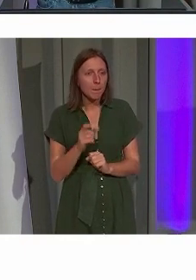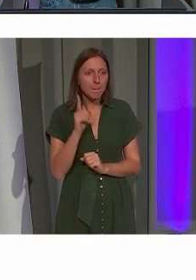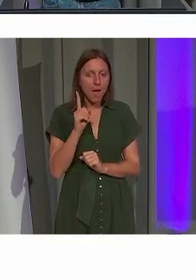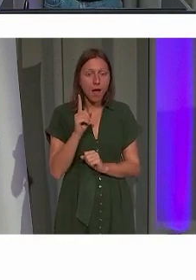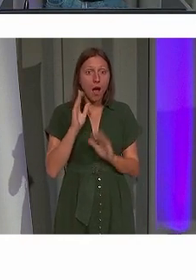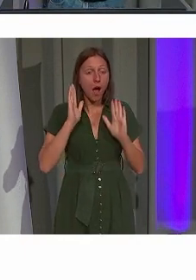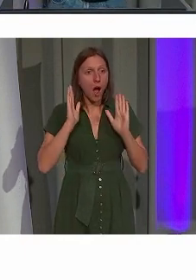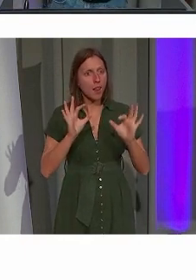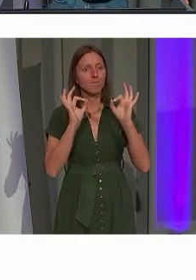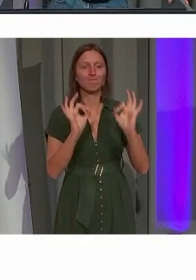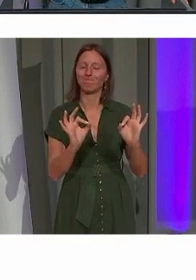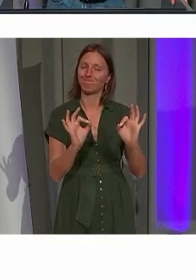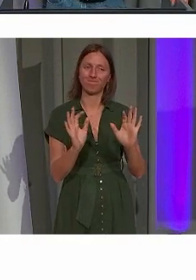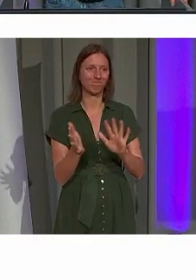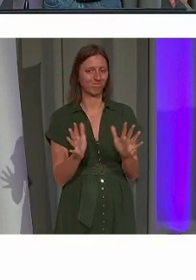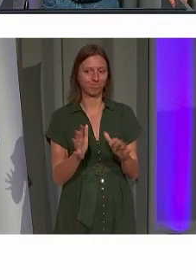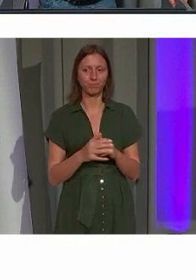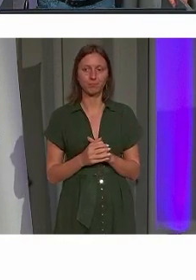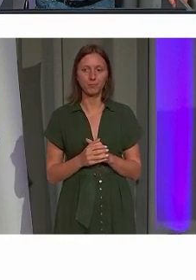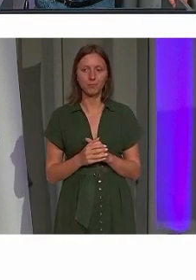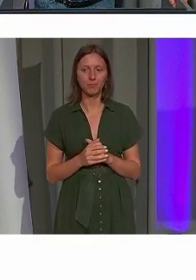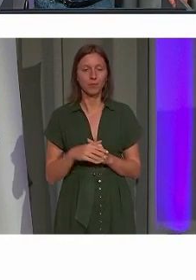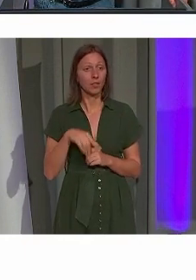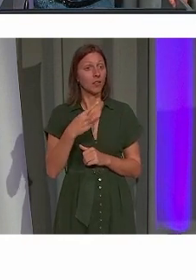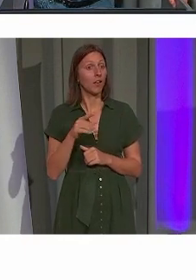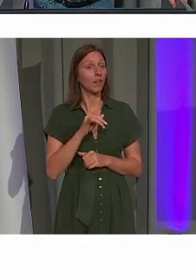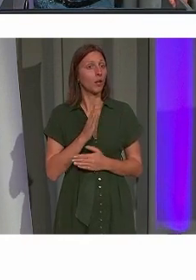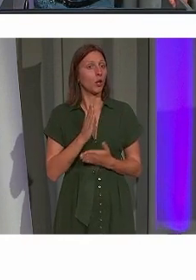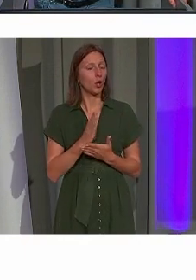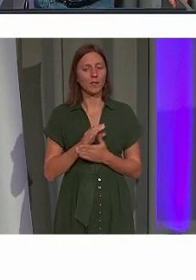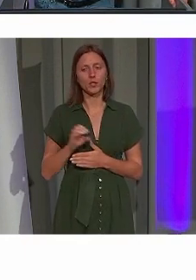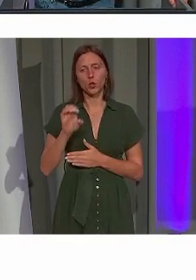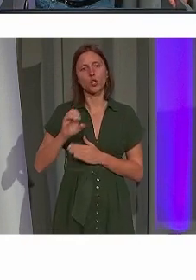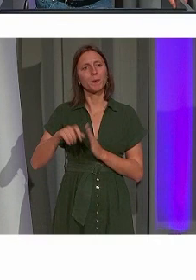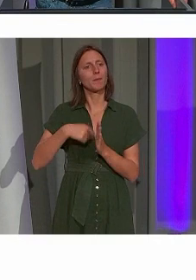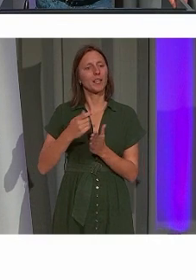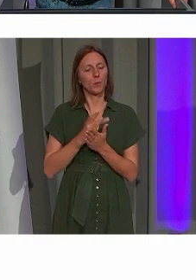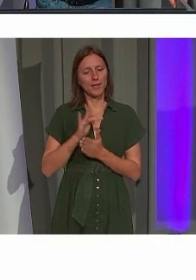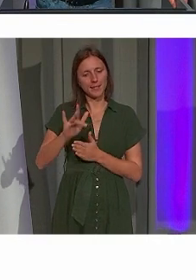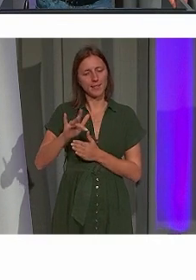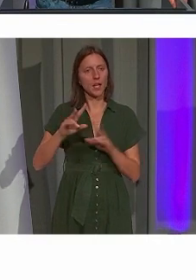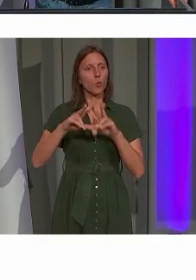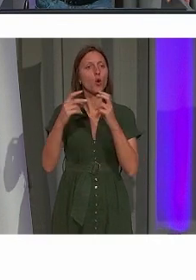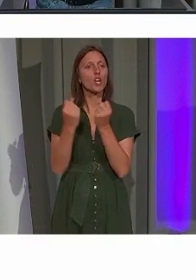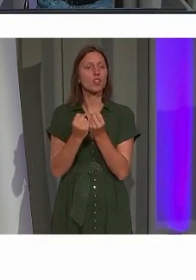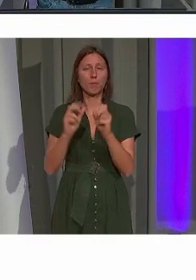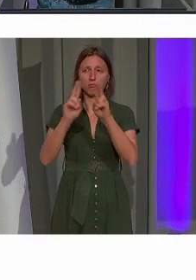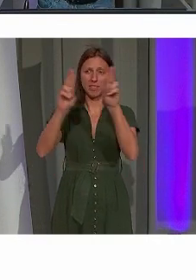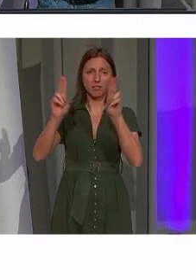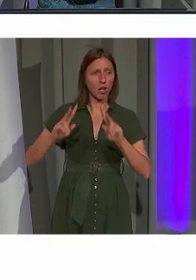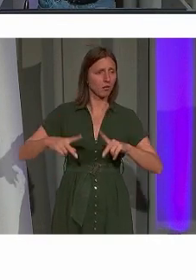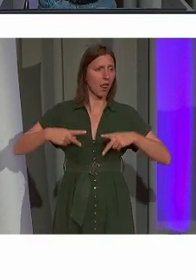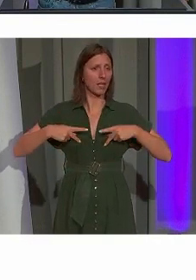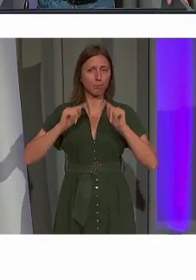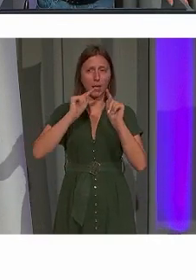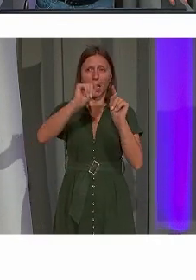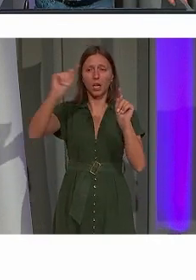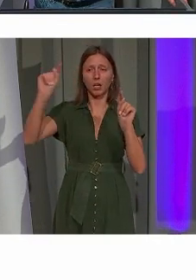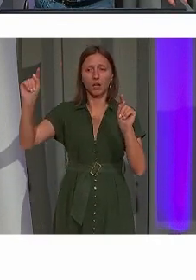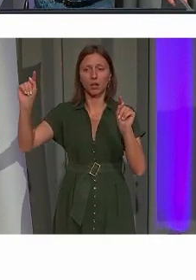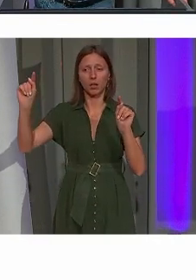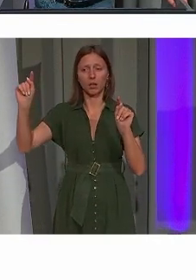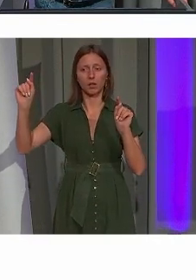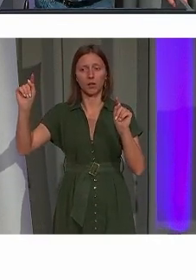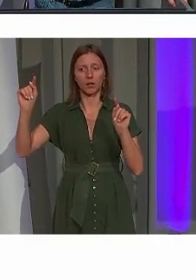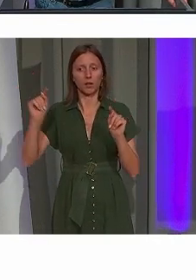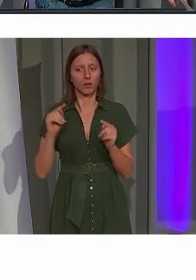did think this had some possibilities, but this was not what we needed. Then we did a workshop with international